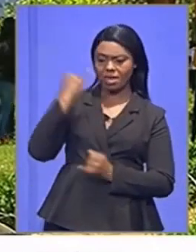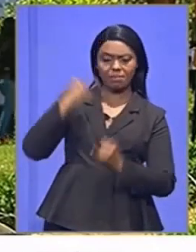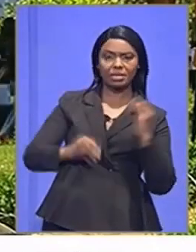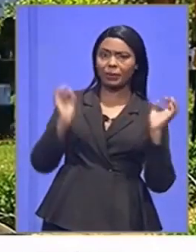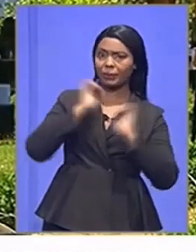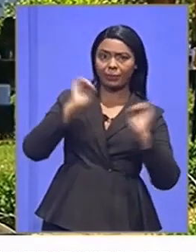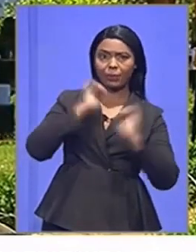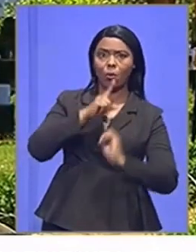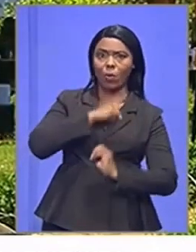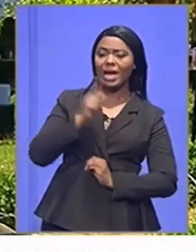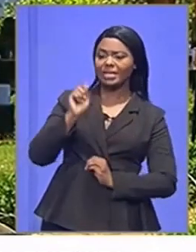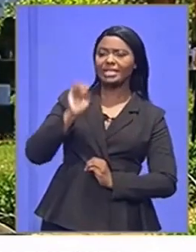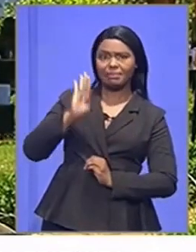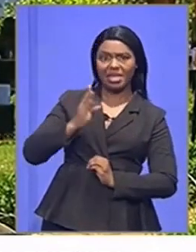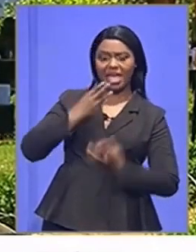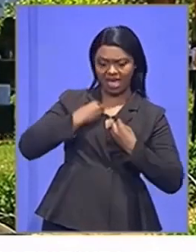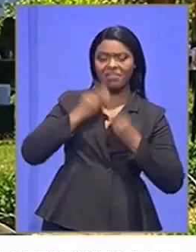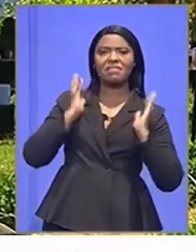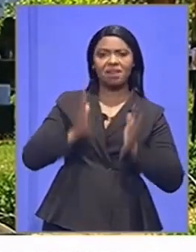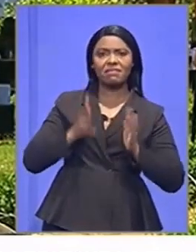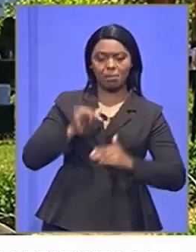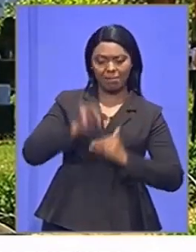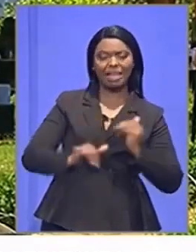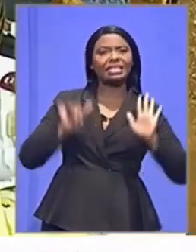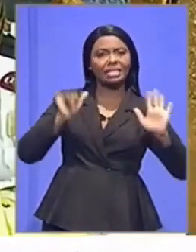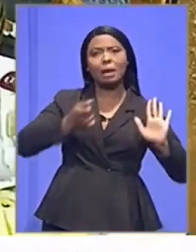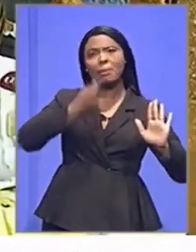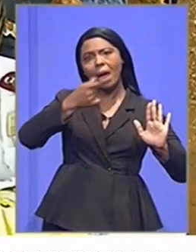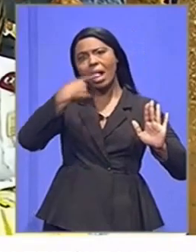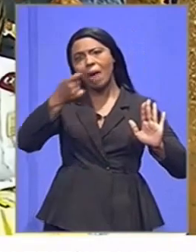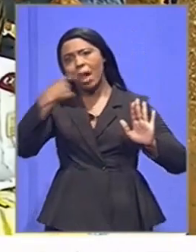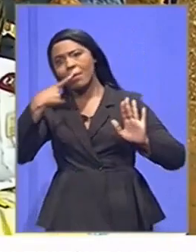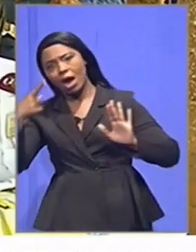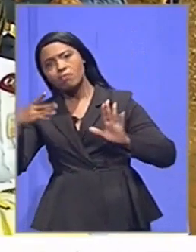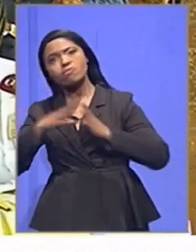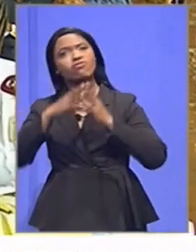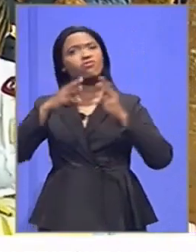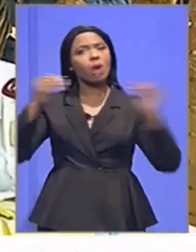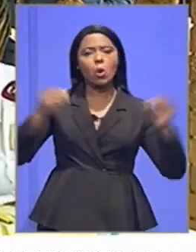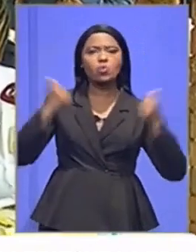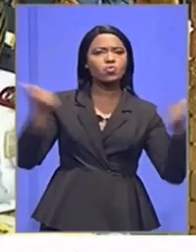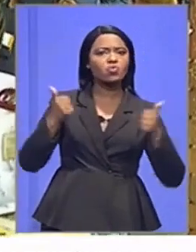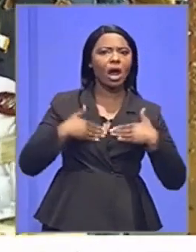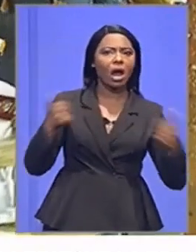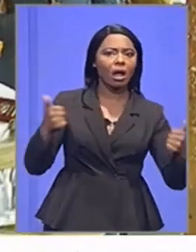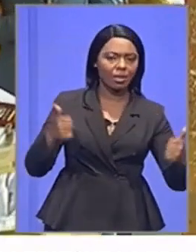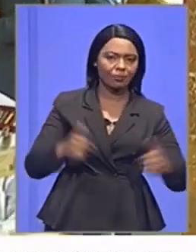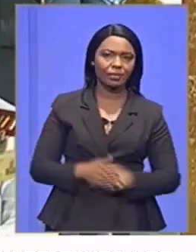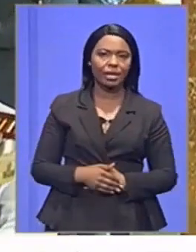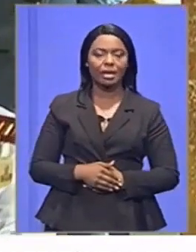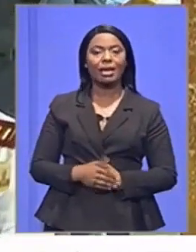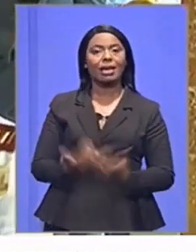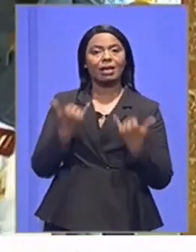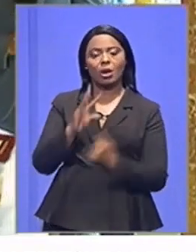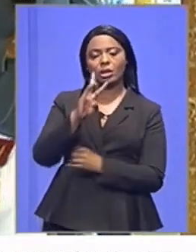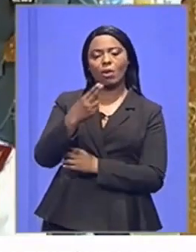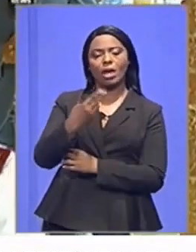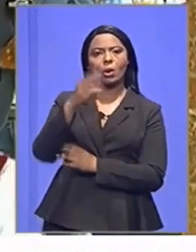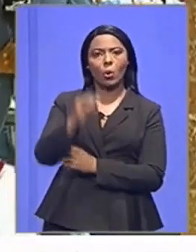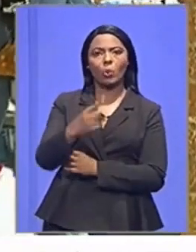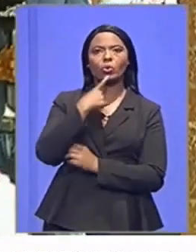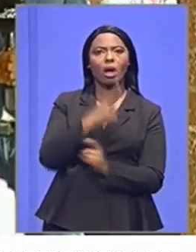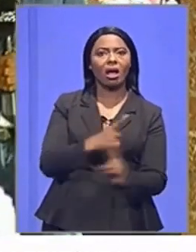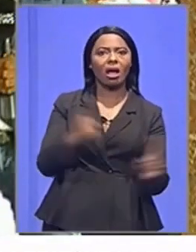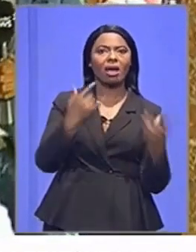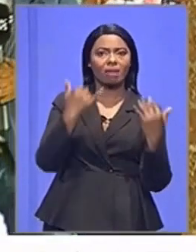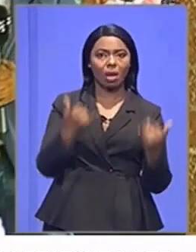mmele wa ka ke ile ka tšea treatment ya ka tekano ya kgweditše 6 ka dinwa ka fola. Go ya ka mokgatlho wa maphelo wa lefaase bolwetse ba TB bo tšwela pele go bolaya